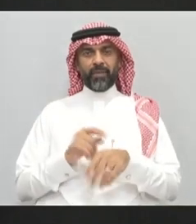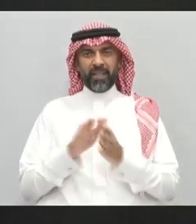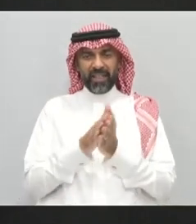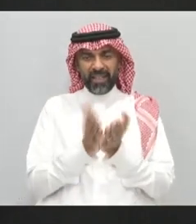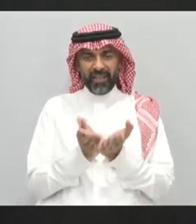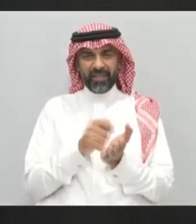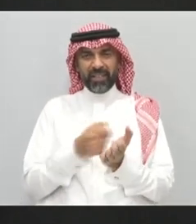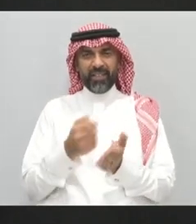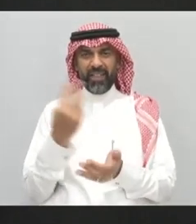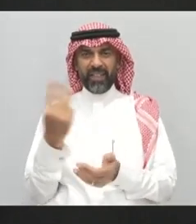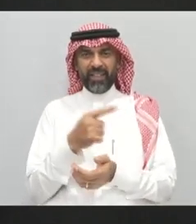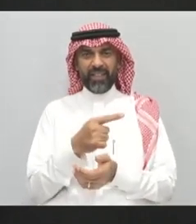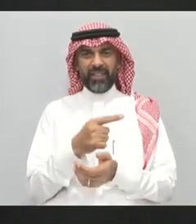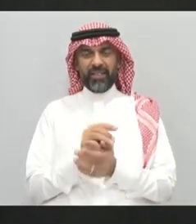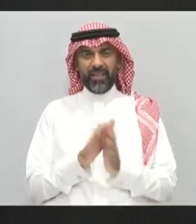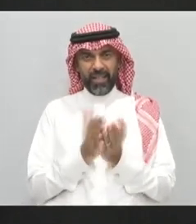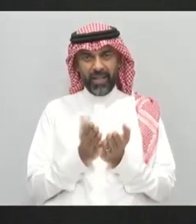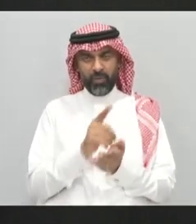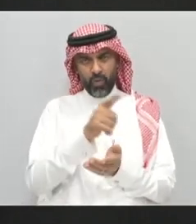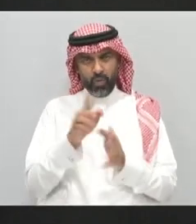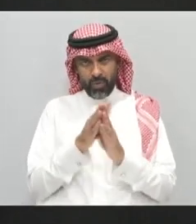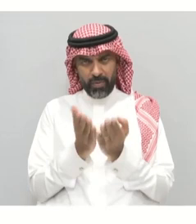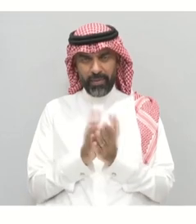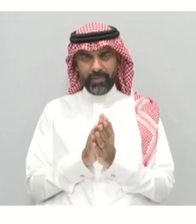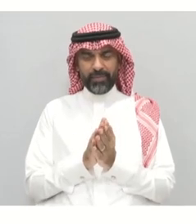page 13 as we have fun time, okay?